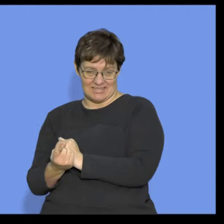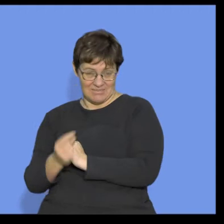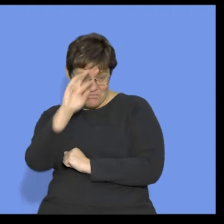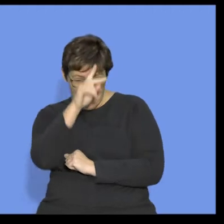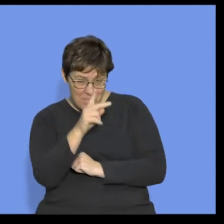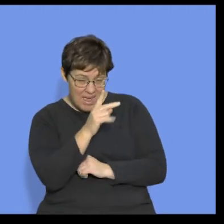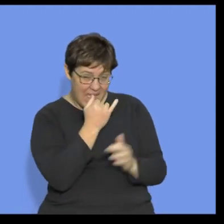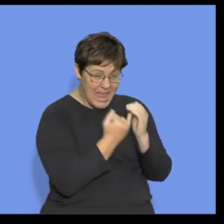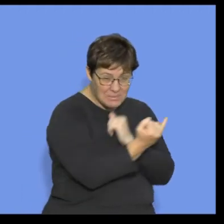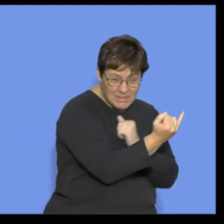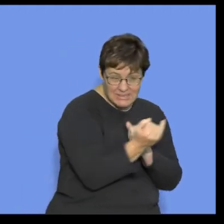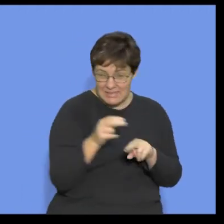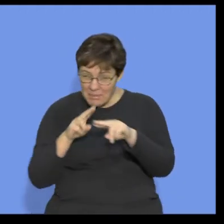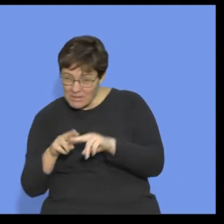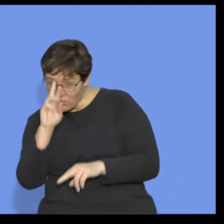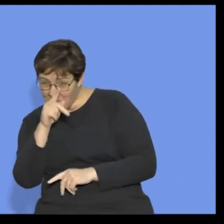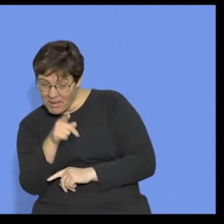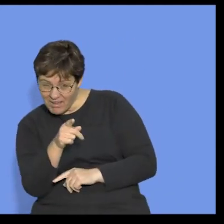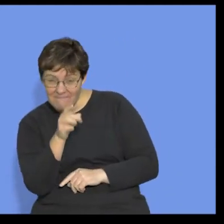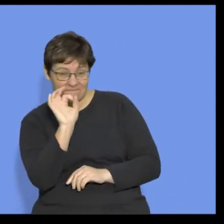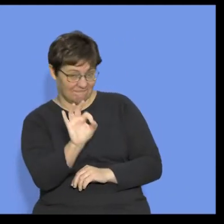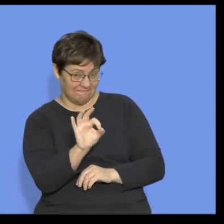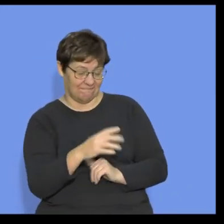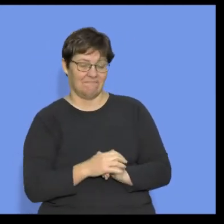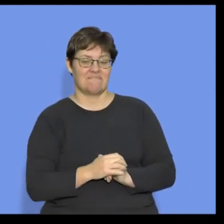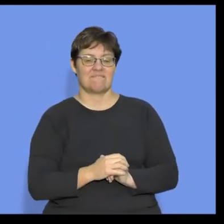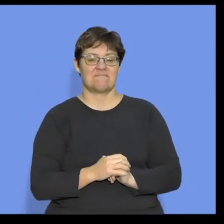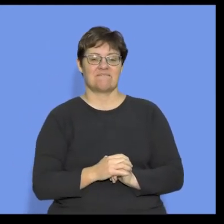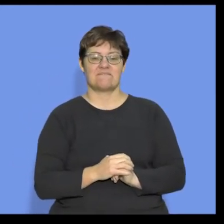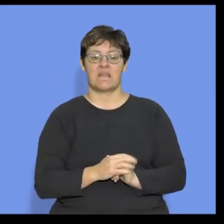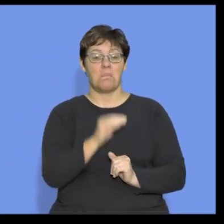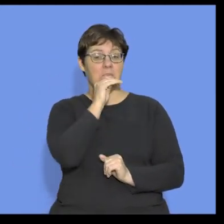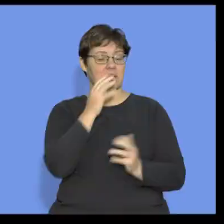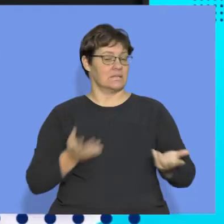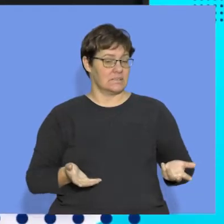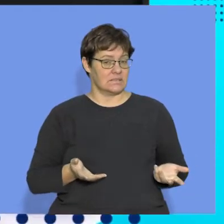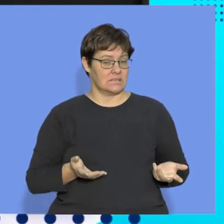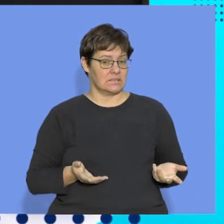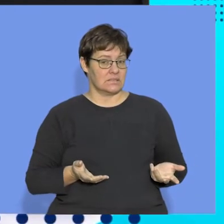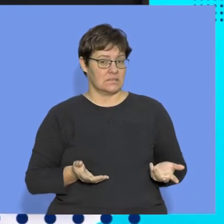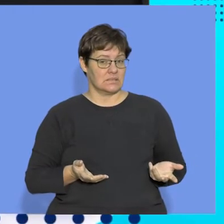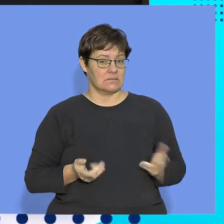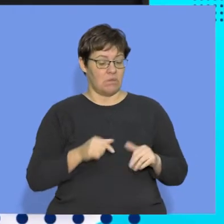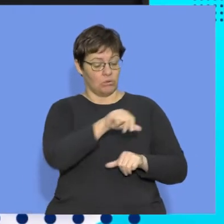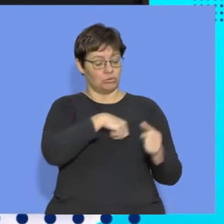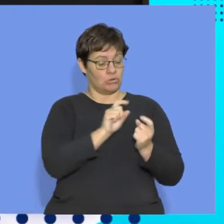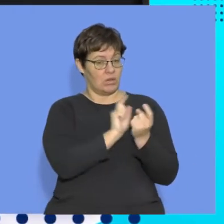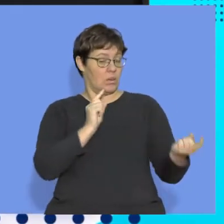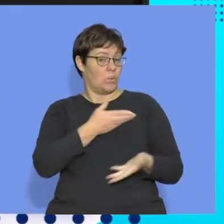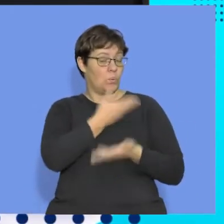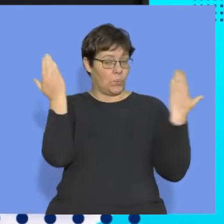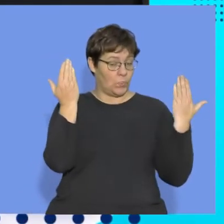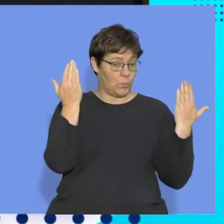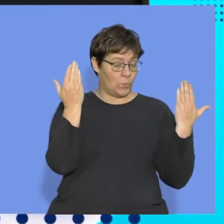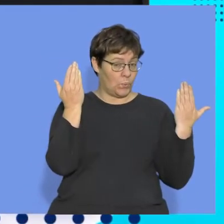independent or dependent? Are we together? Does it mean if I don't social distance,